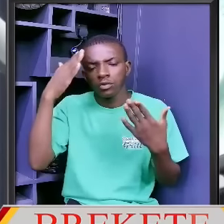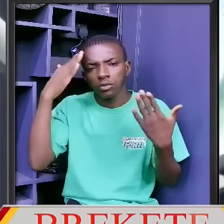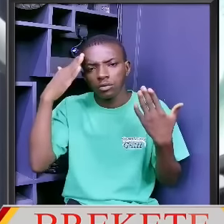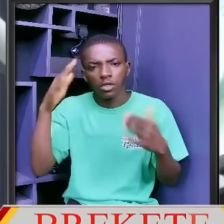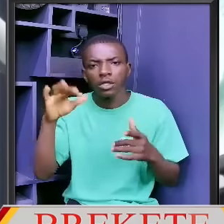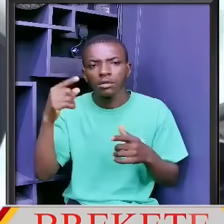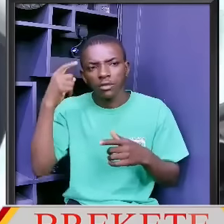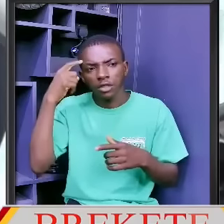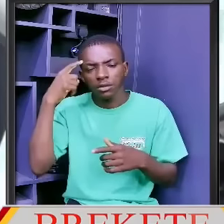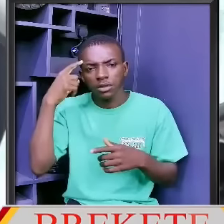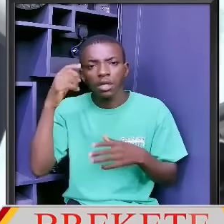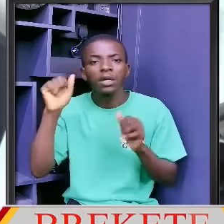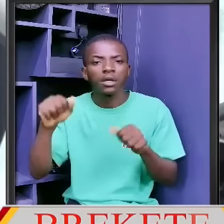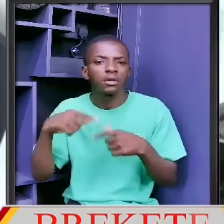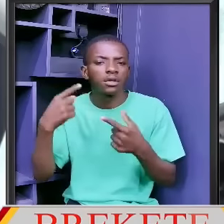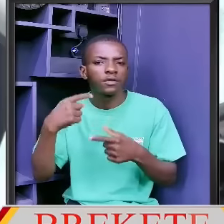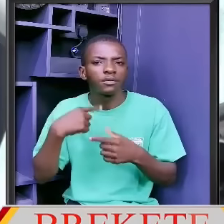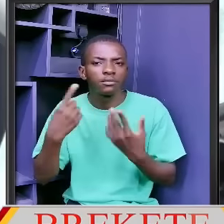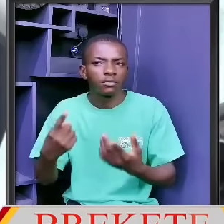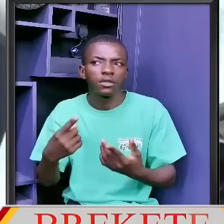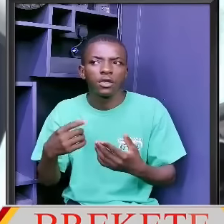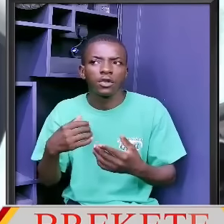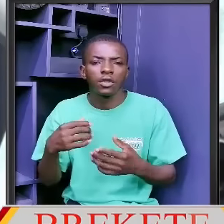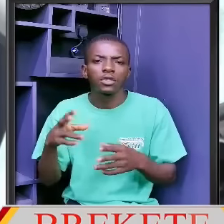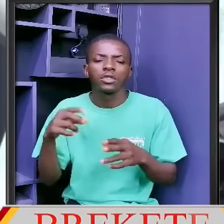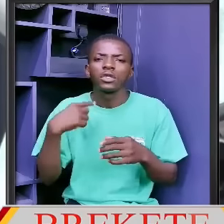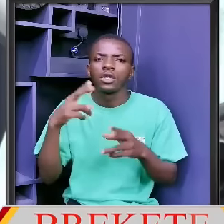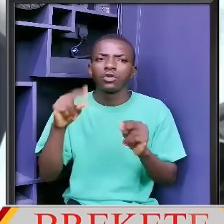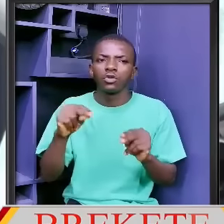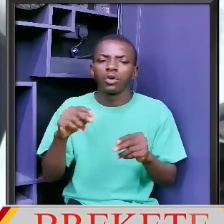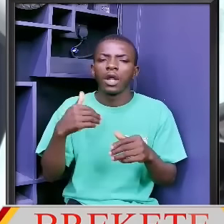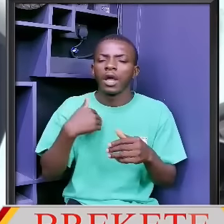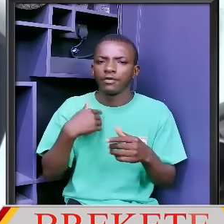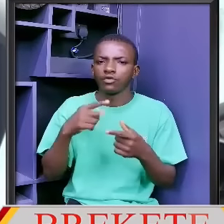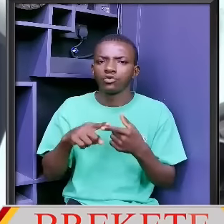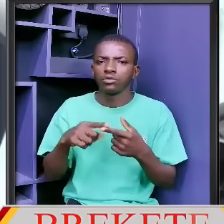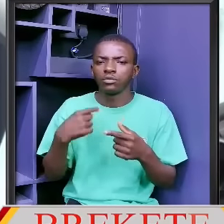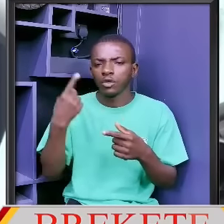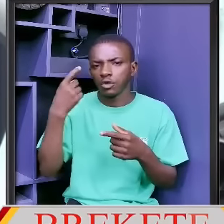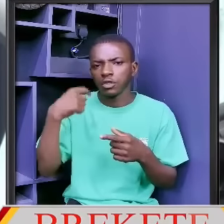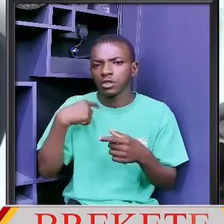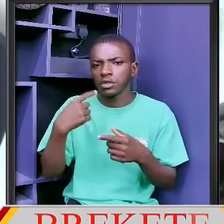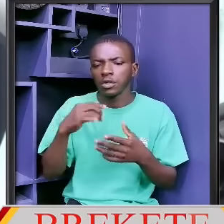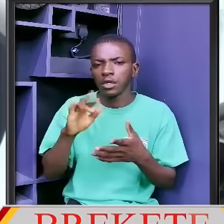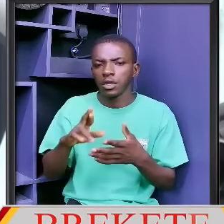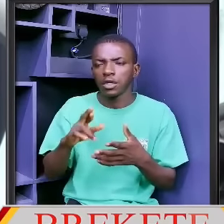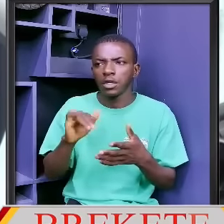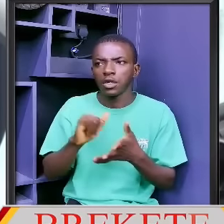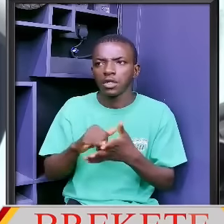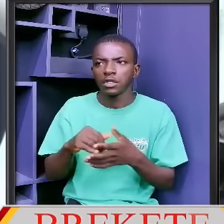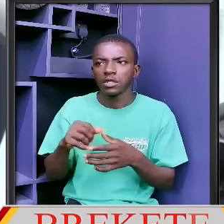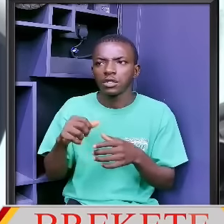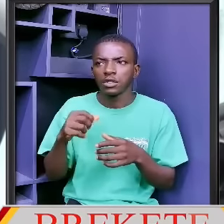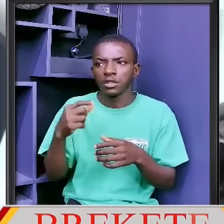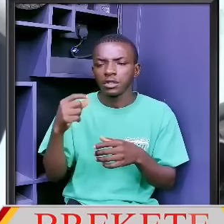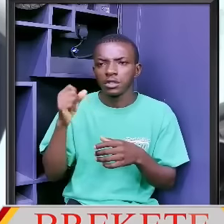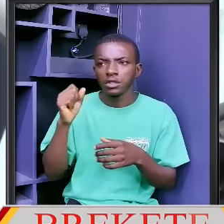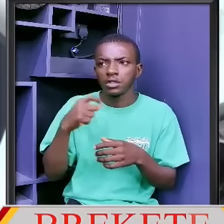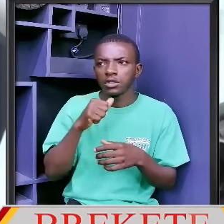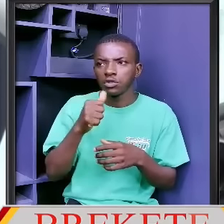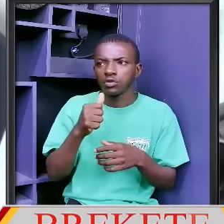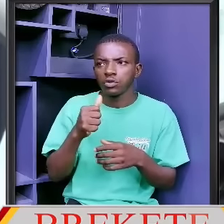my cows. She said, no, I have to. Because he said, he told her that as she's seeing him,